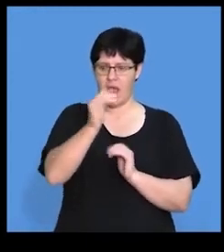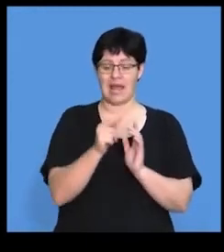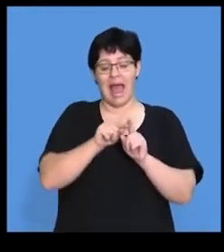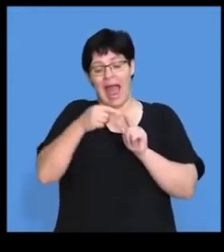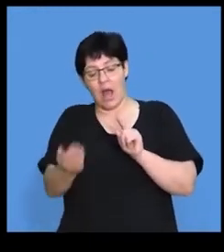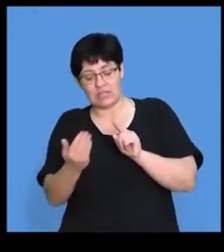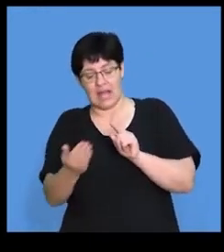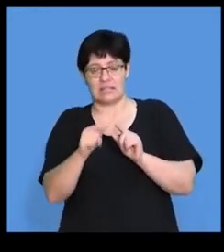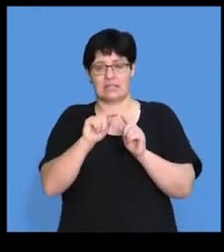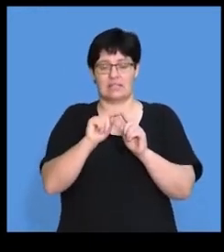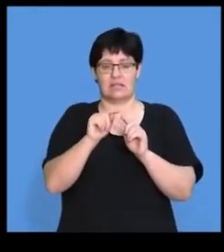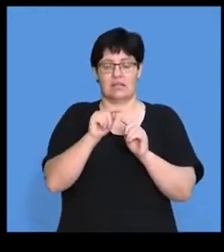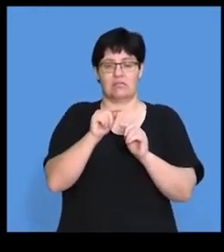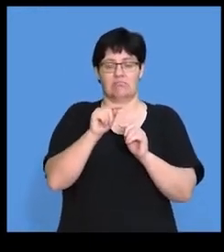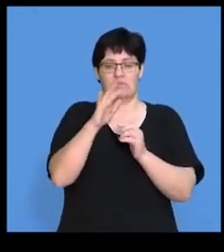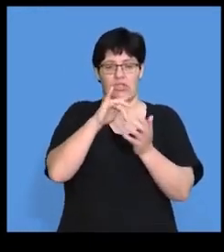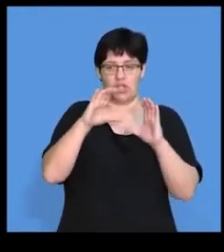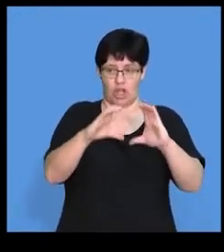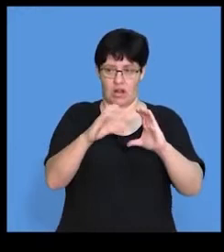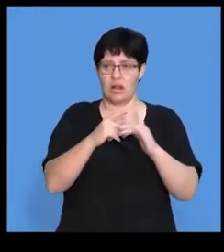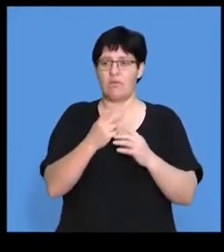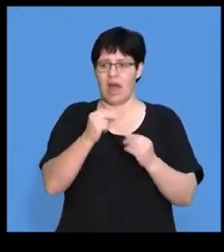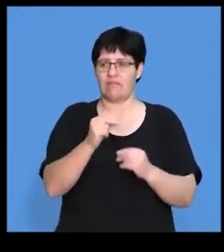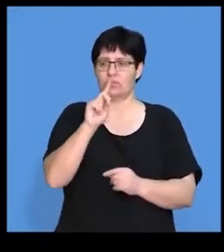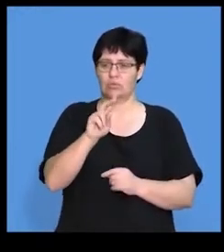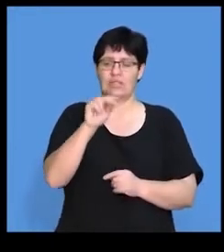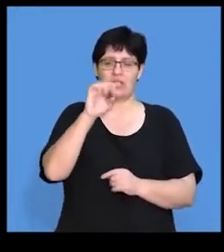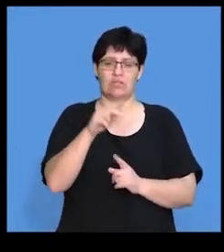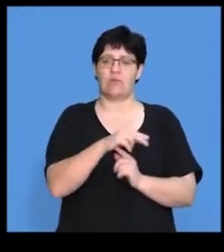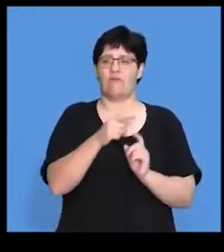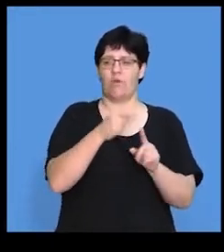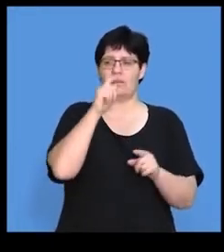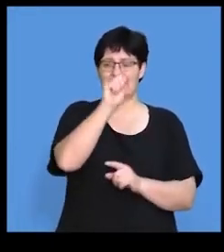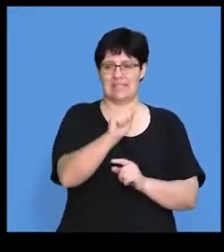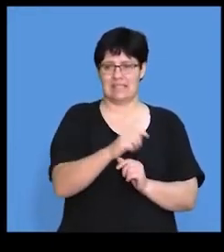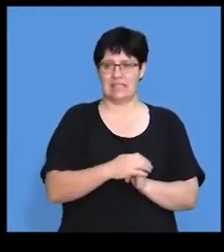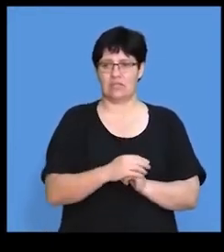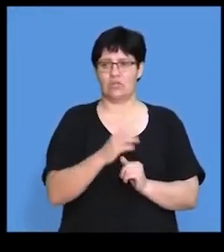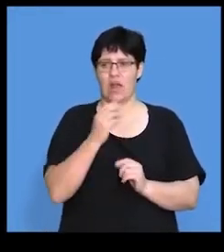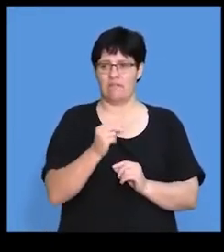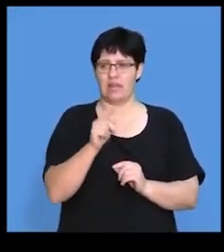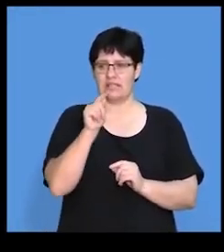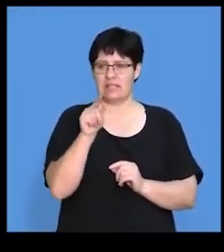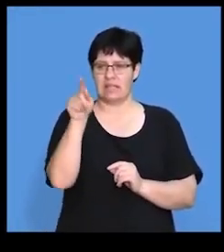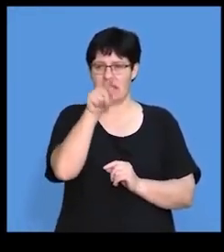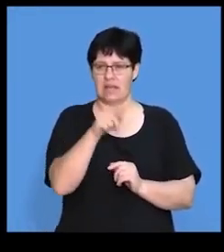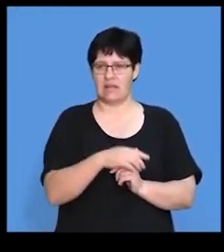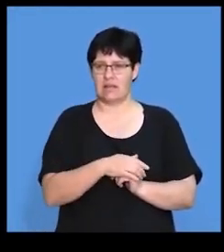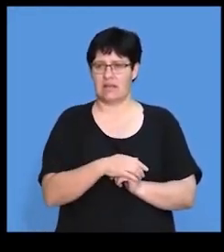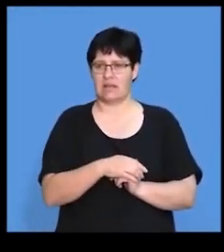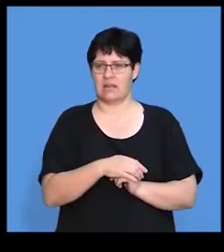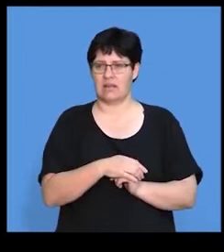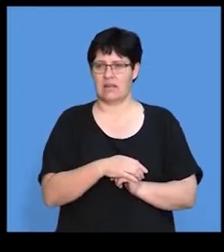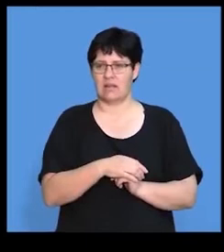And we have two tangents which are drawn to the circle from T. So there's T over there. And